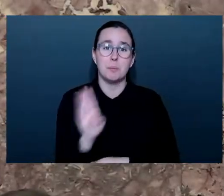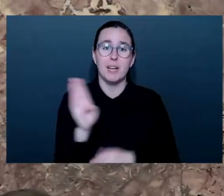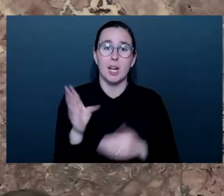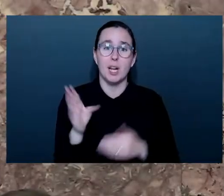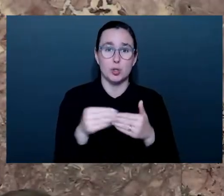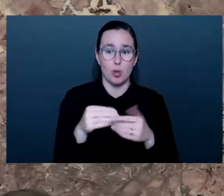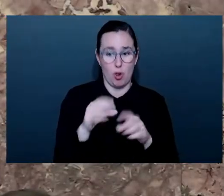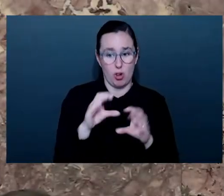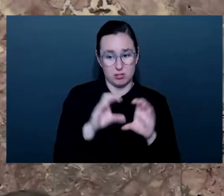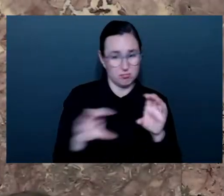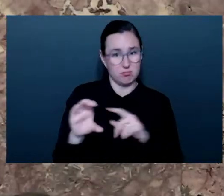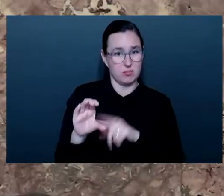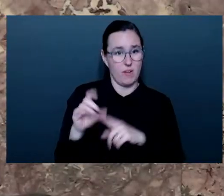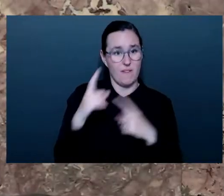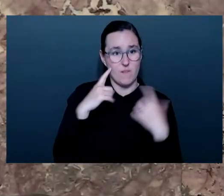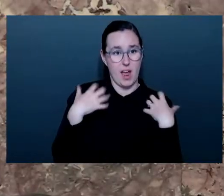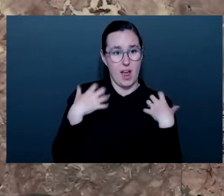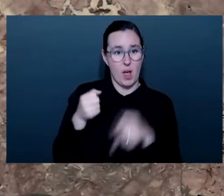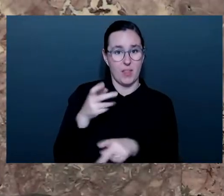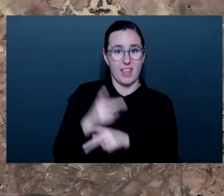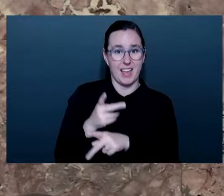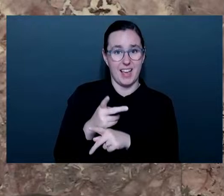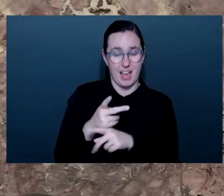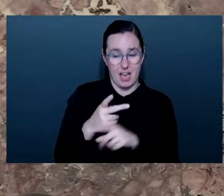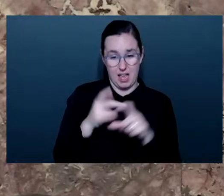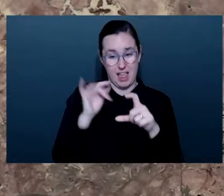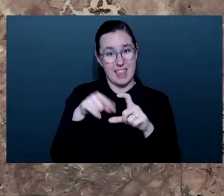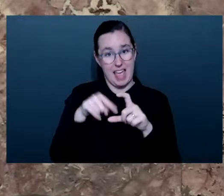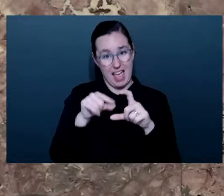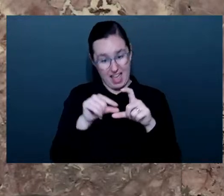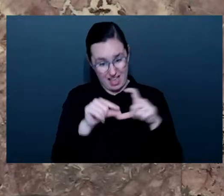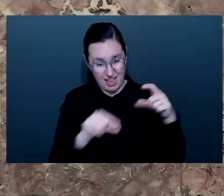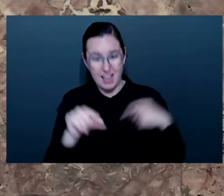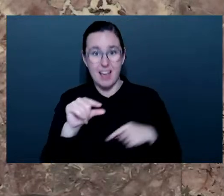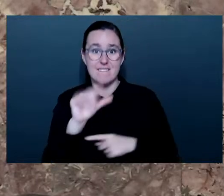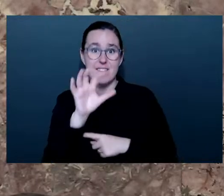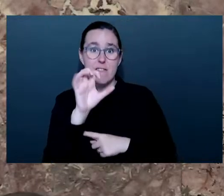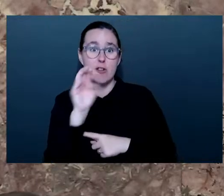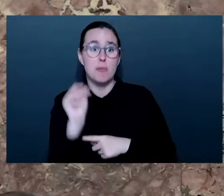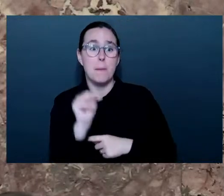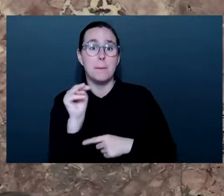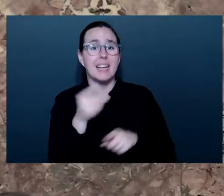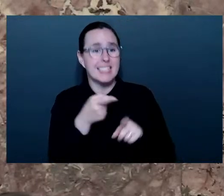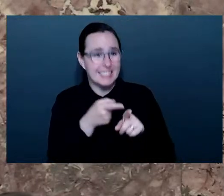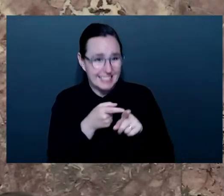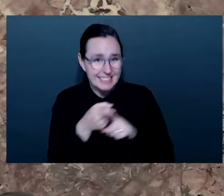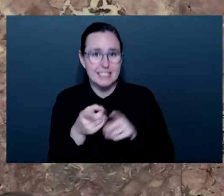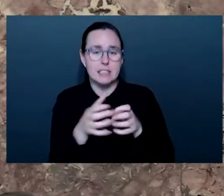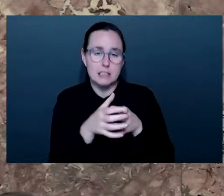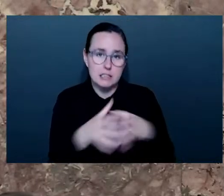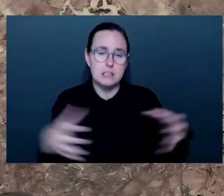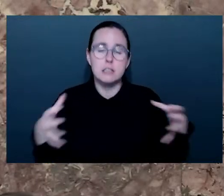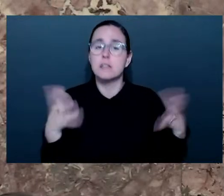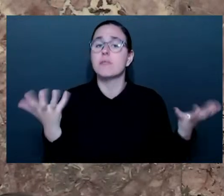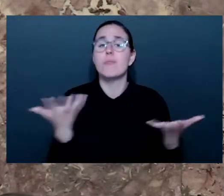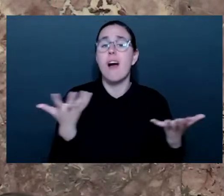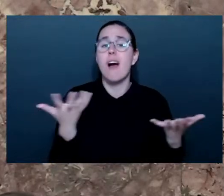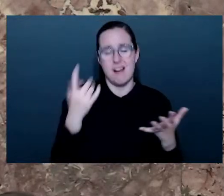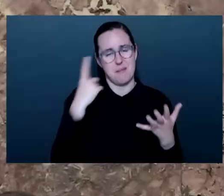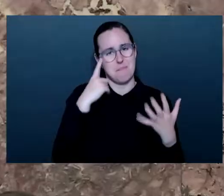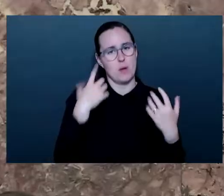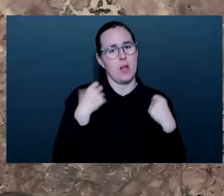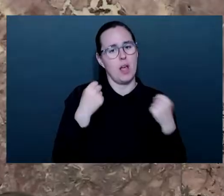use across this province. Mr. Speaker, it includes Foundry Centres, interdisciplinary teams for youth. It